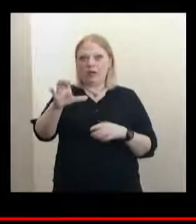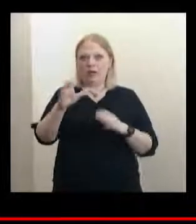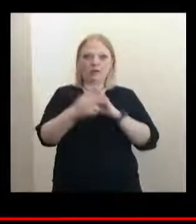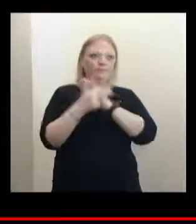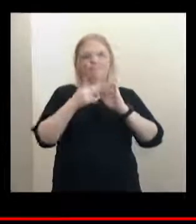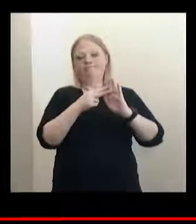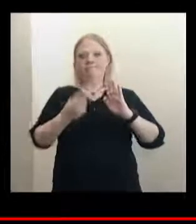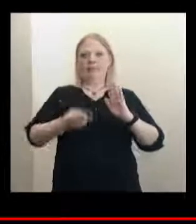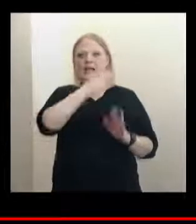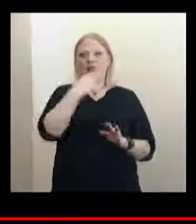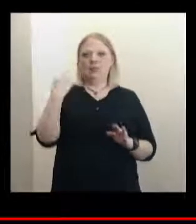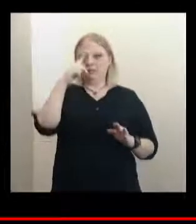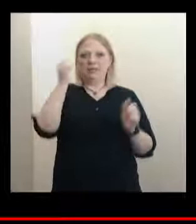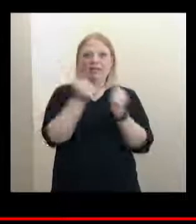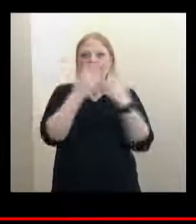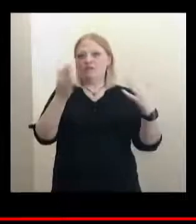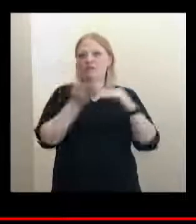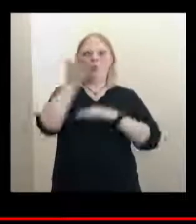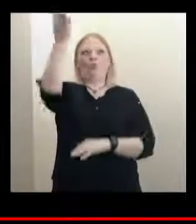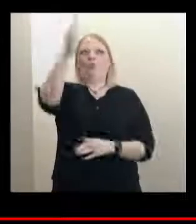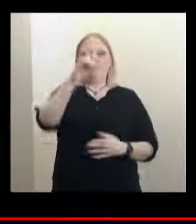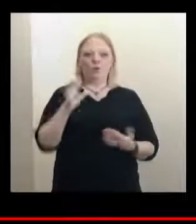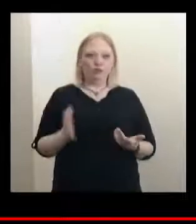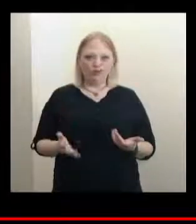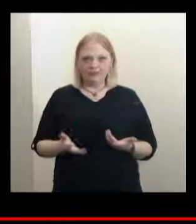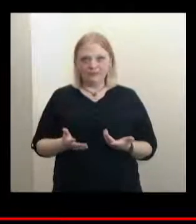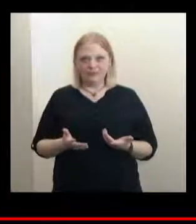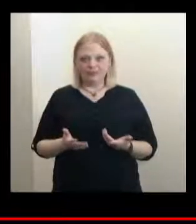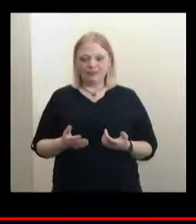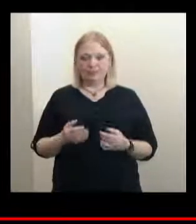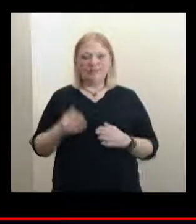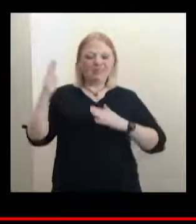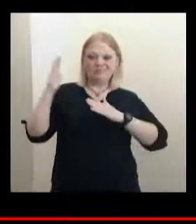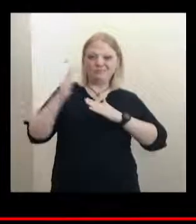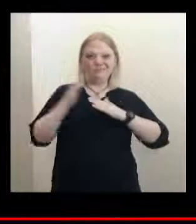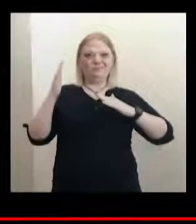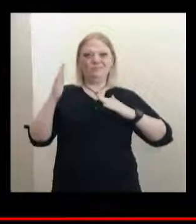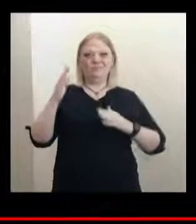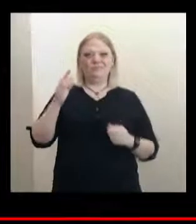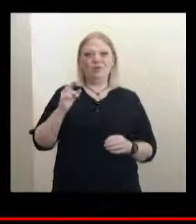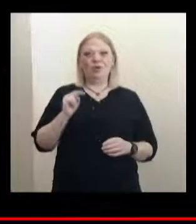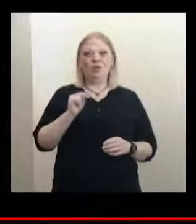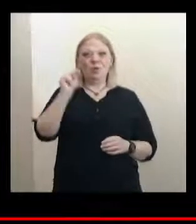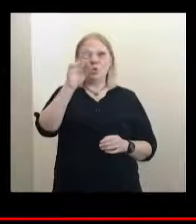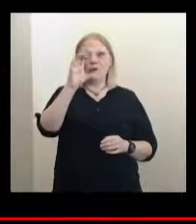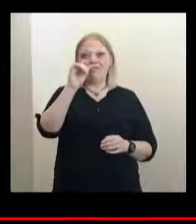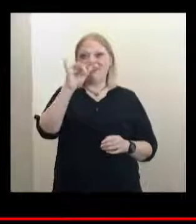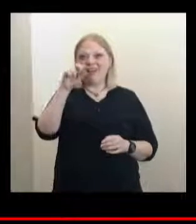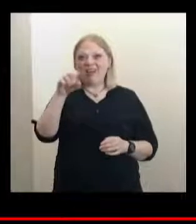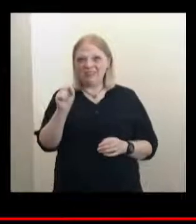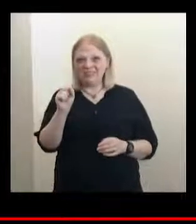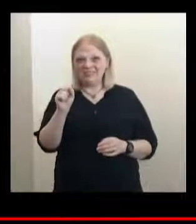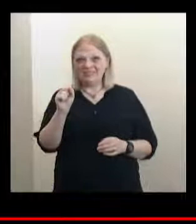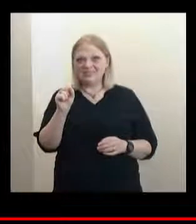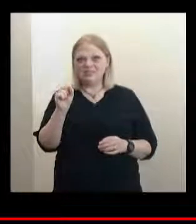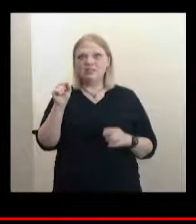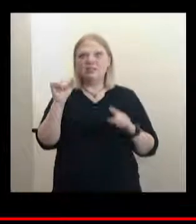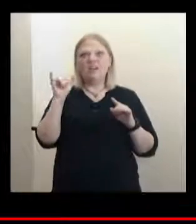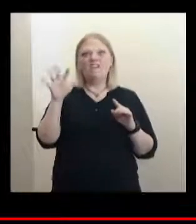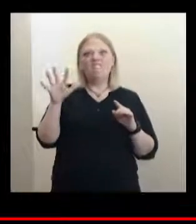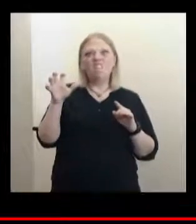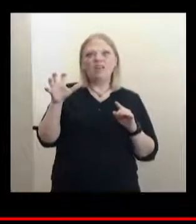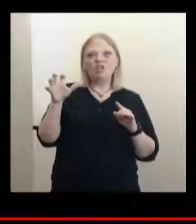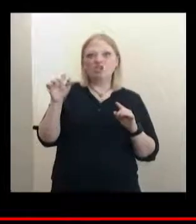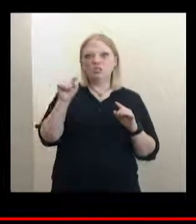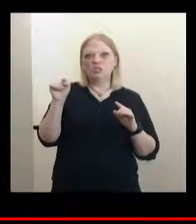of transmission because everything was over 100. And the highest was actually North Collins, which was in the 500s. But